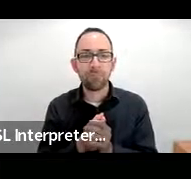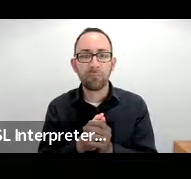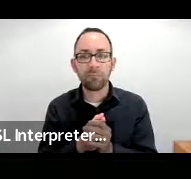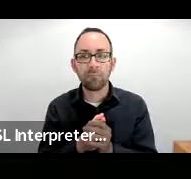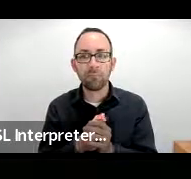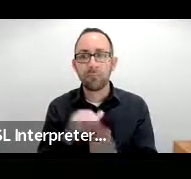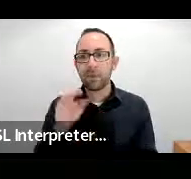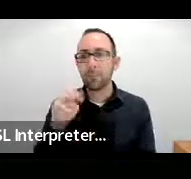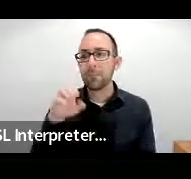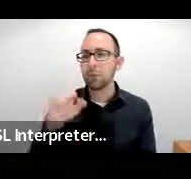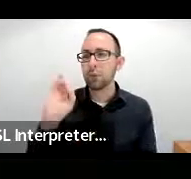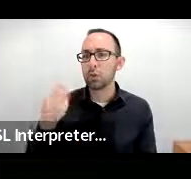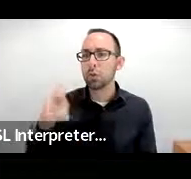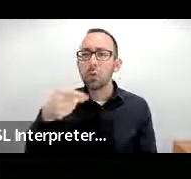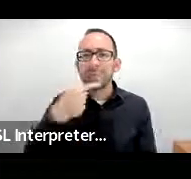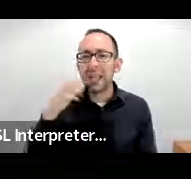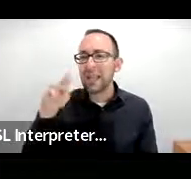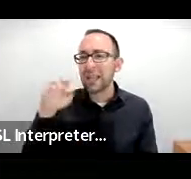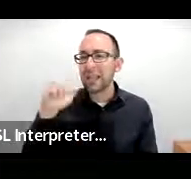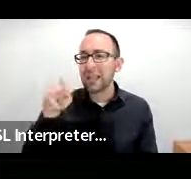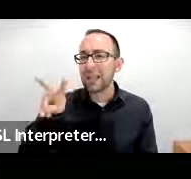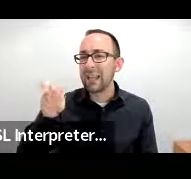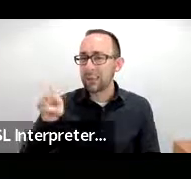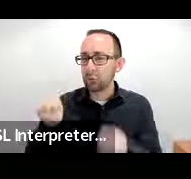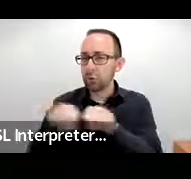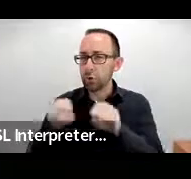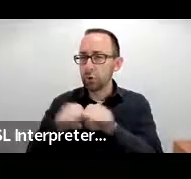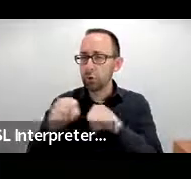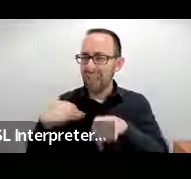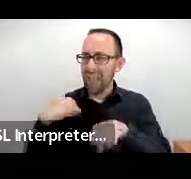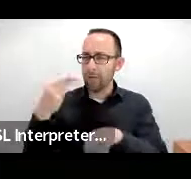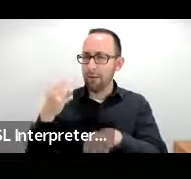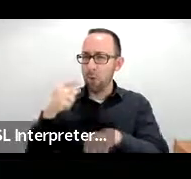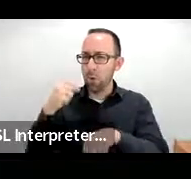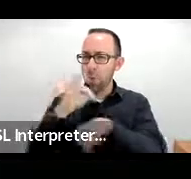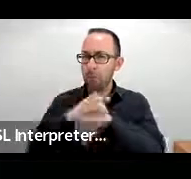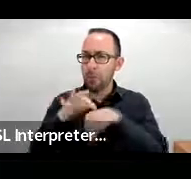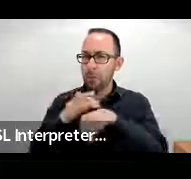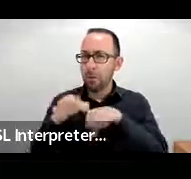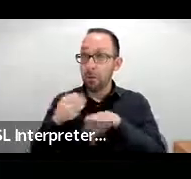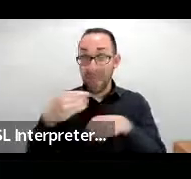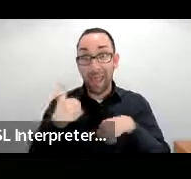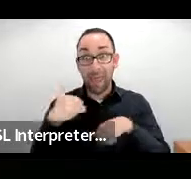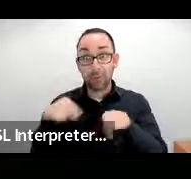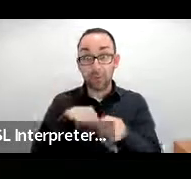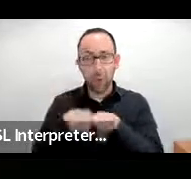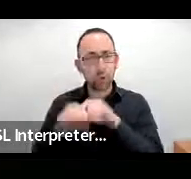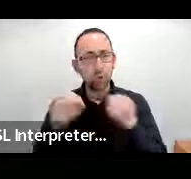To clarify, the native shoes are the ones with the holes in them, correct? Yep, correct. And so would they be wearing socks